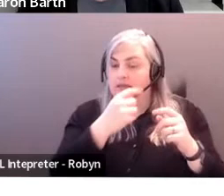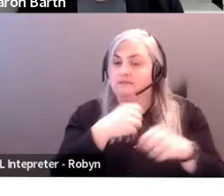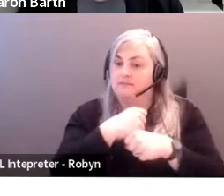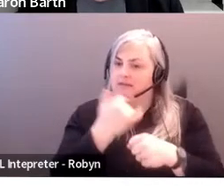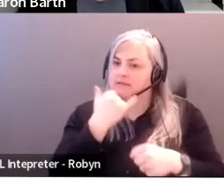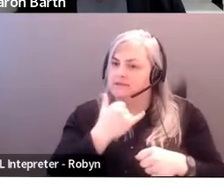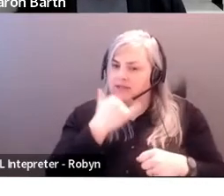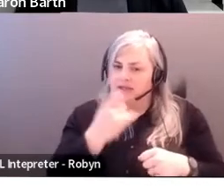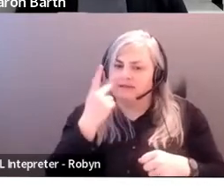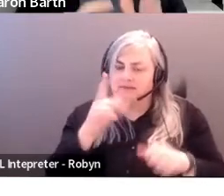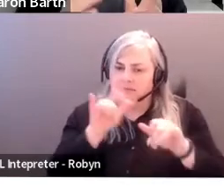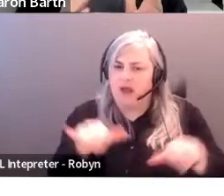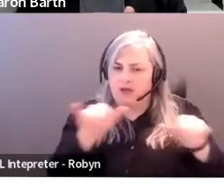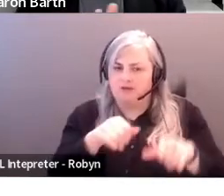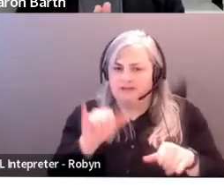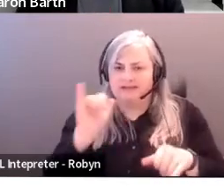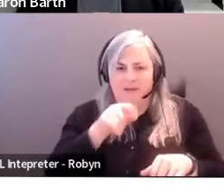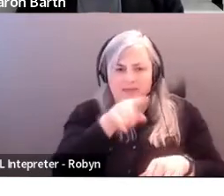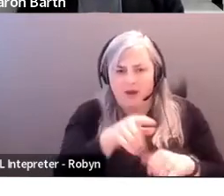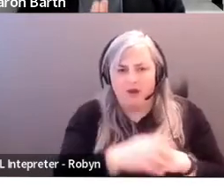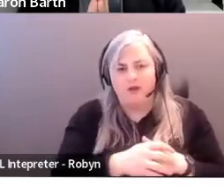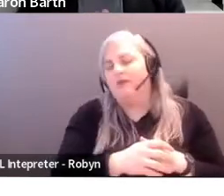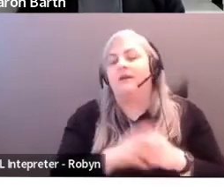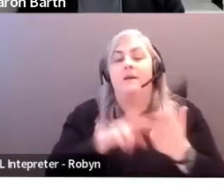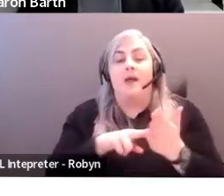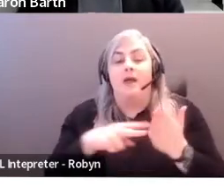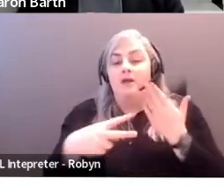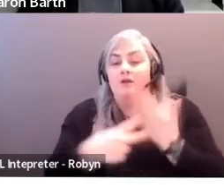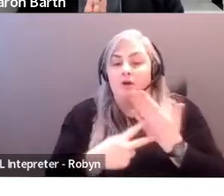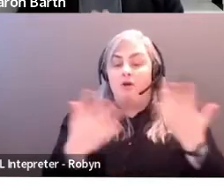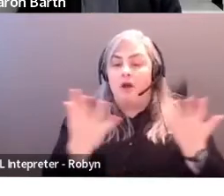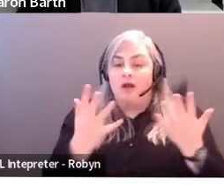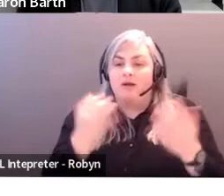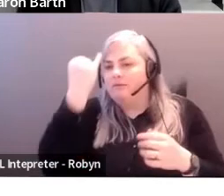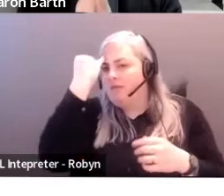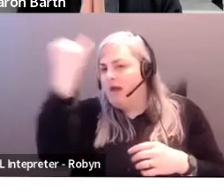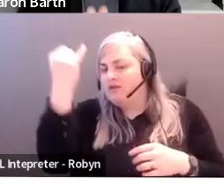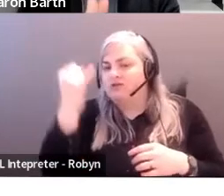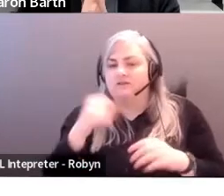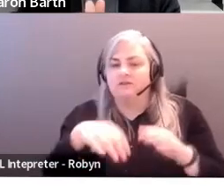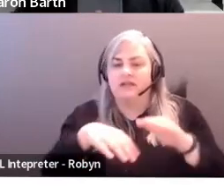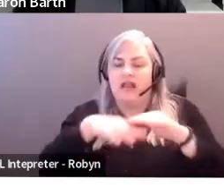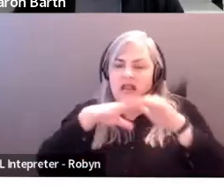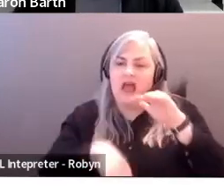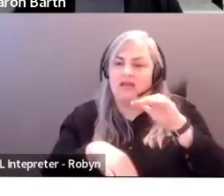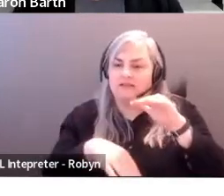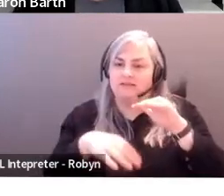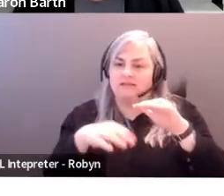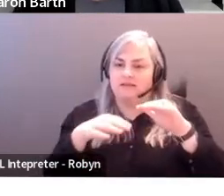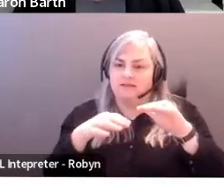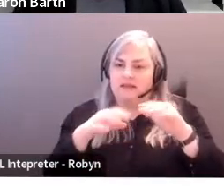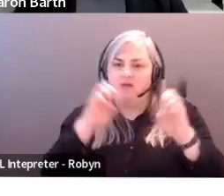here. And the metaphor is, now imagine a way less evolved biological